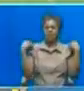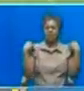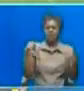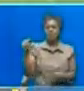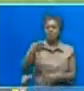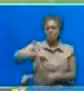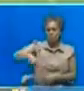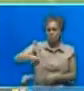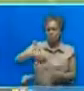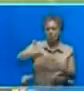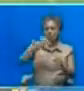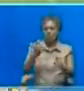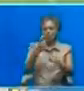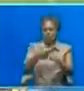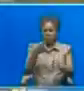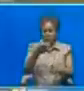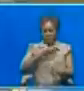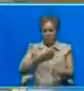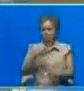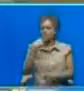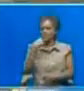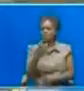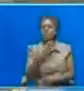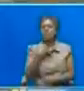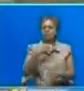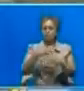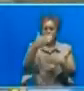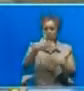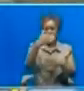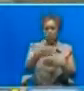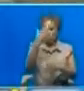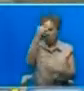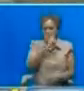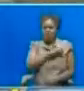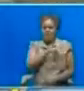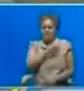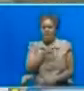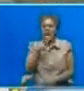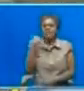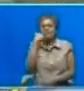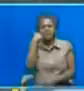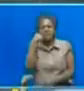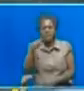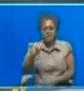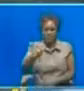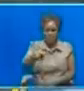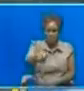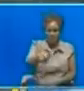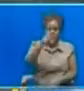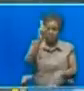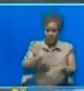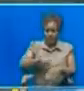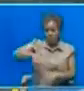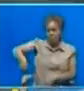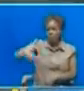stripped of the right to host the event when the country said it wanted to postpone the tournament due to fears over the Ebola epidemic. At the time,